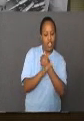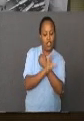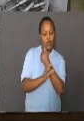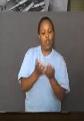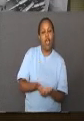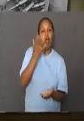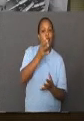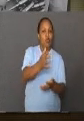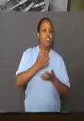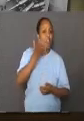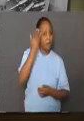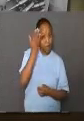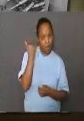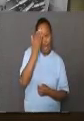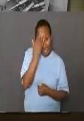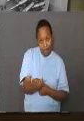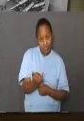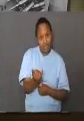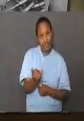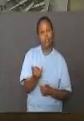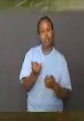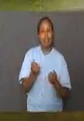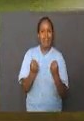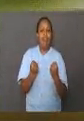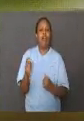resources to increase its strength.